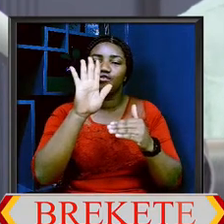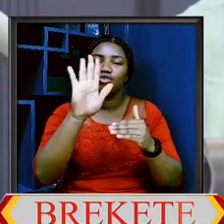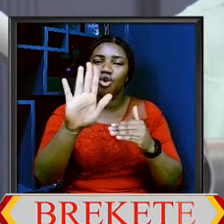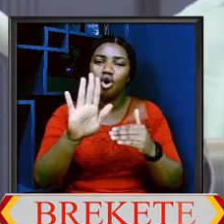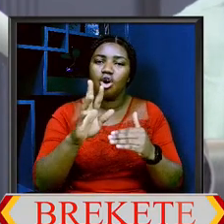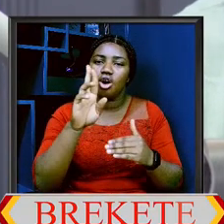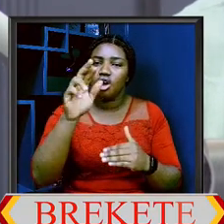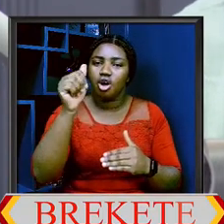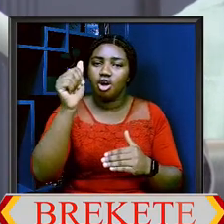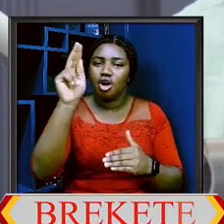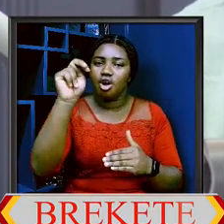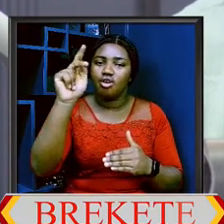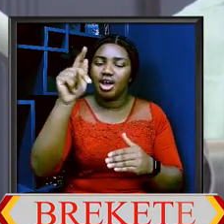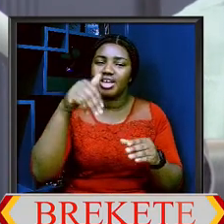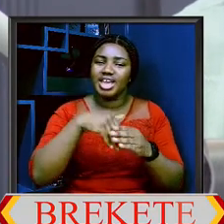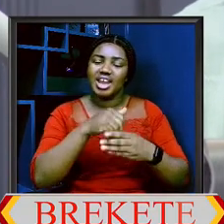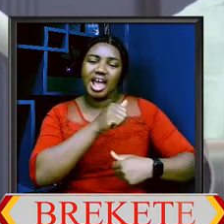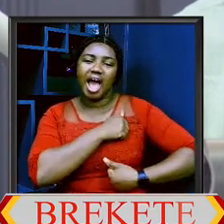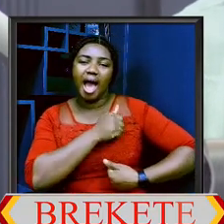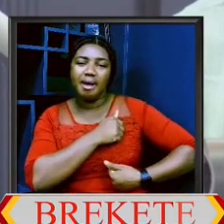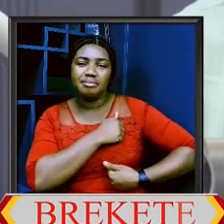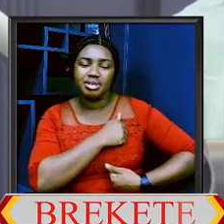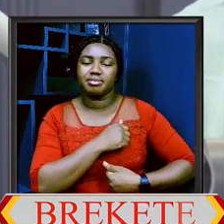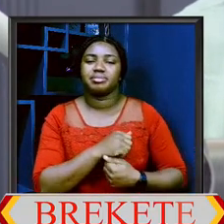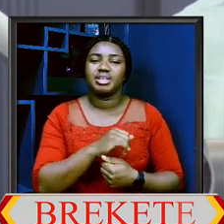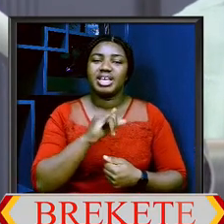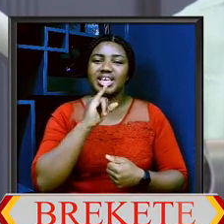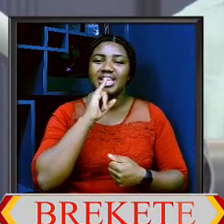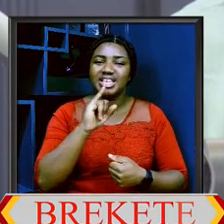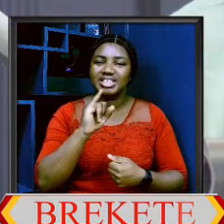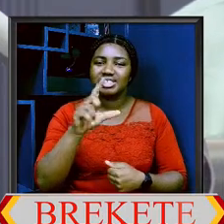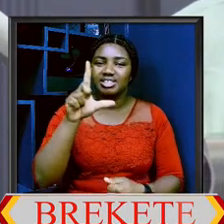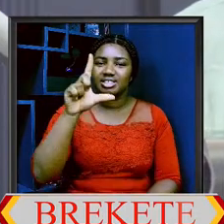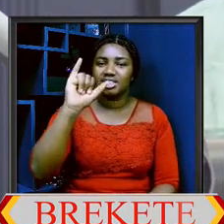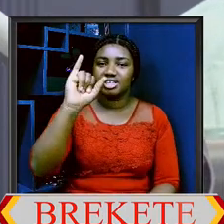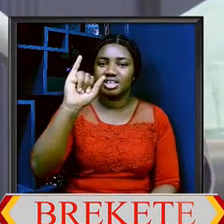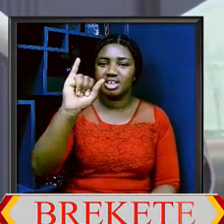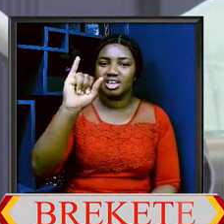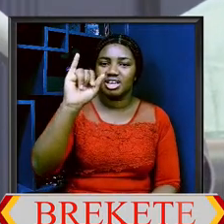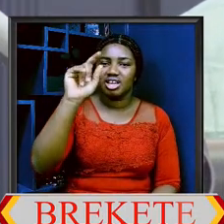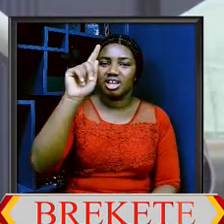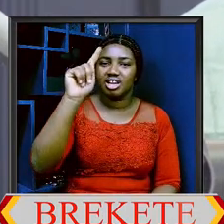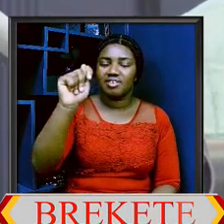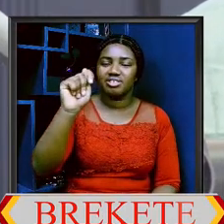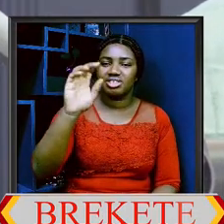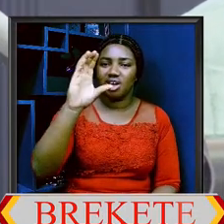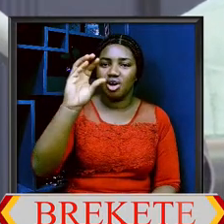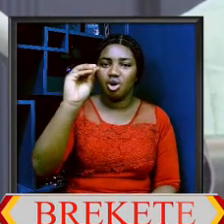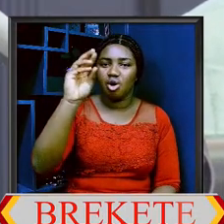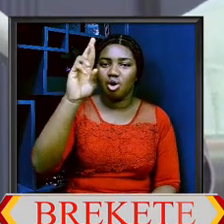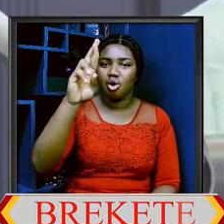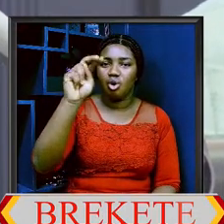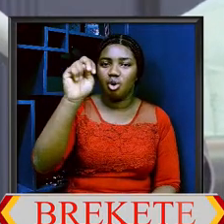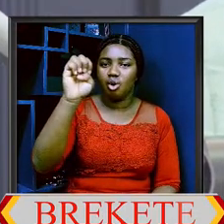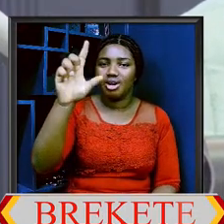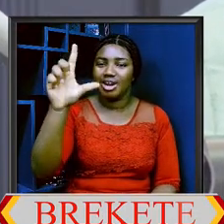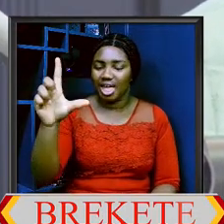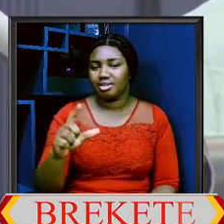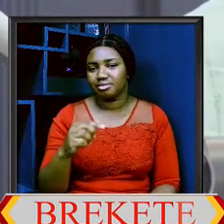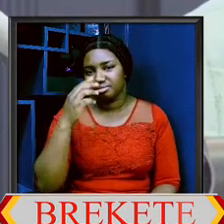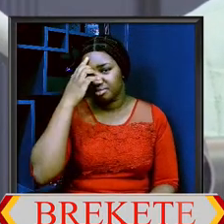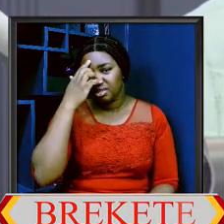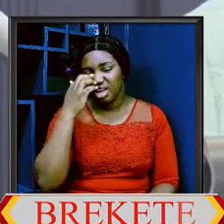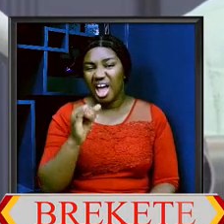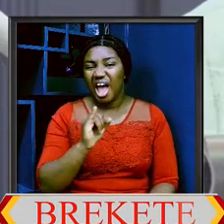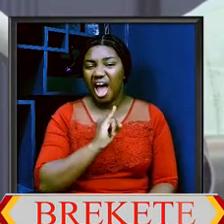Army my equivalent of my rank in the Army is a lieutenant Corel I not sure say you go see any leftenant conel